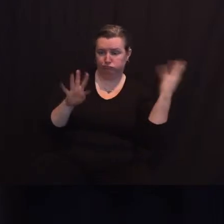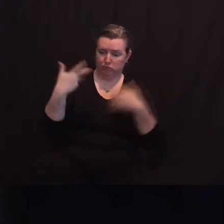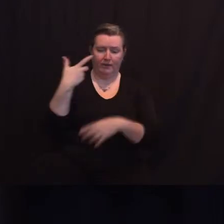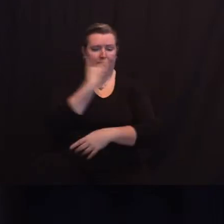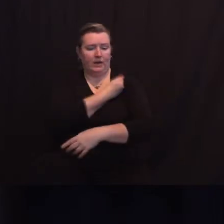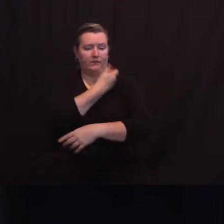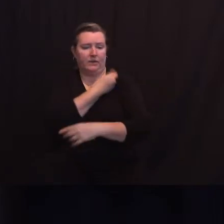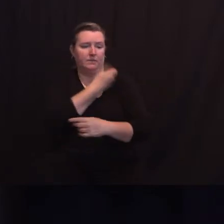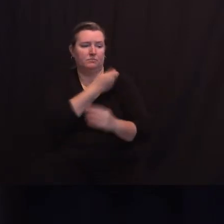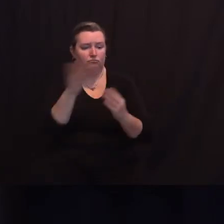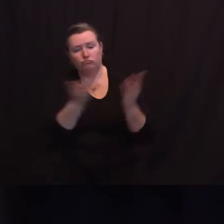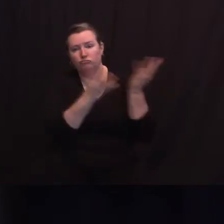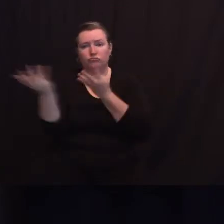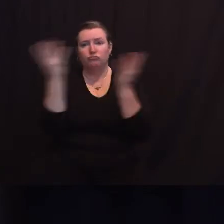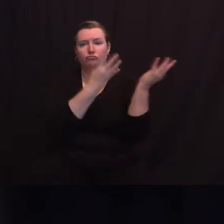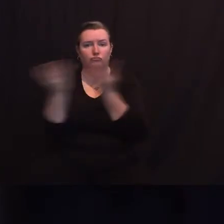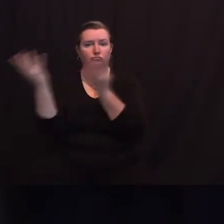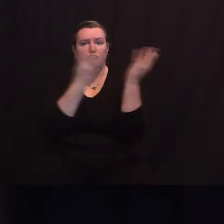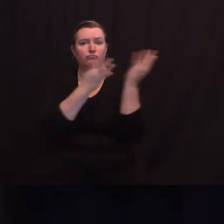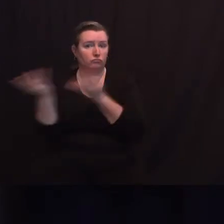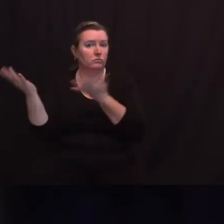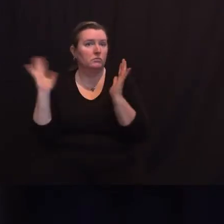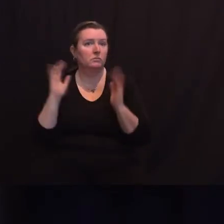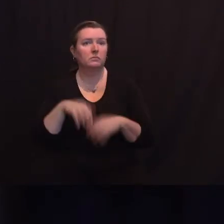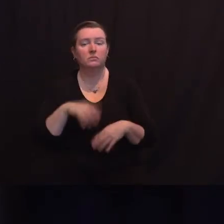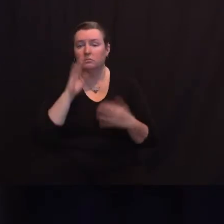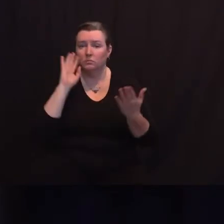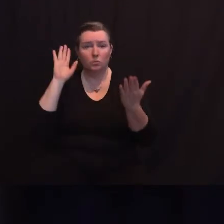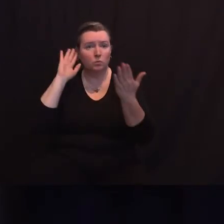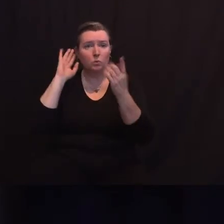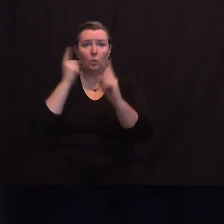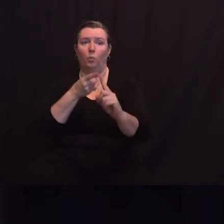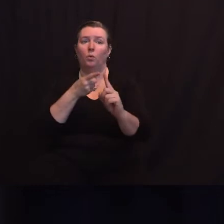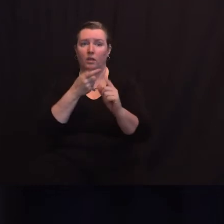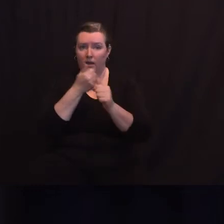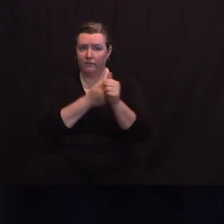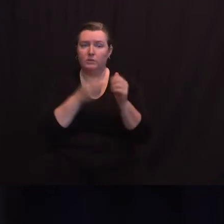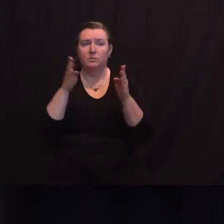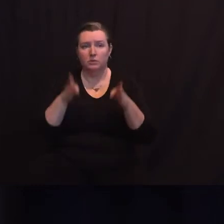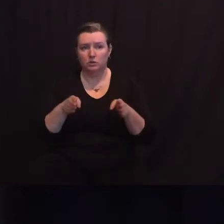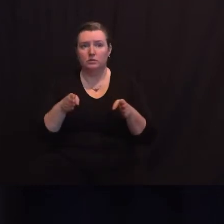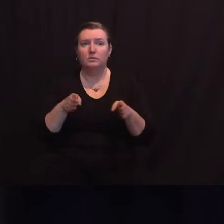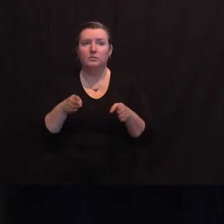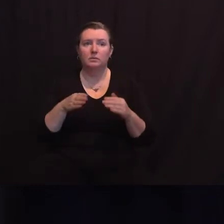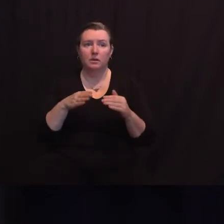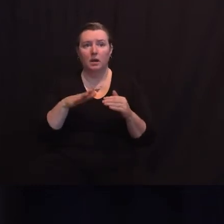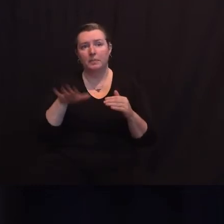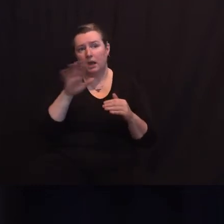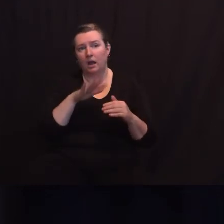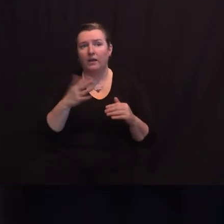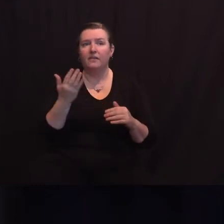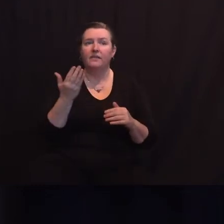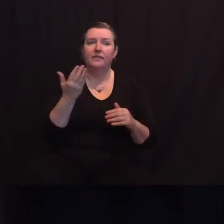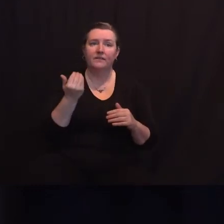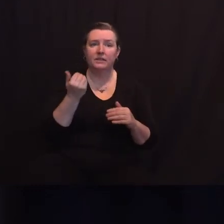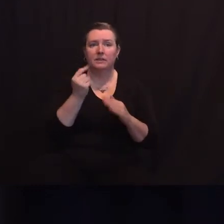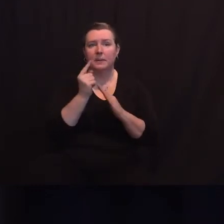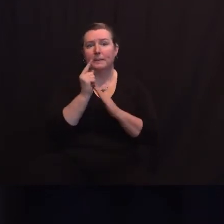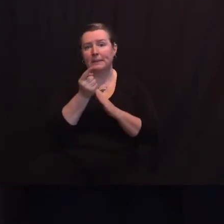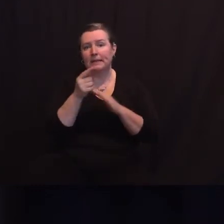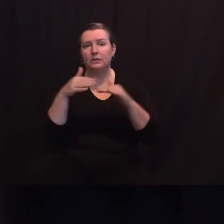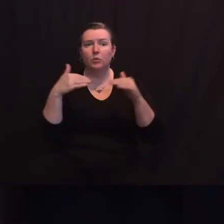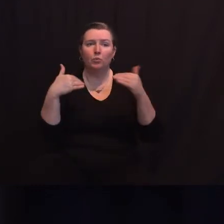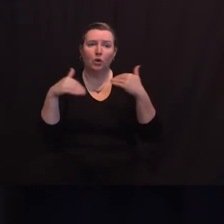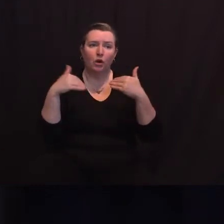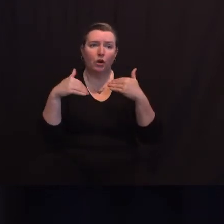everyone will be within a 15-minute walk or a 20 to 30-minute drive to a vaccine site. So there should